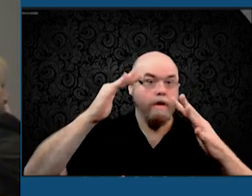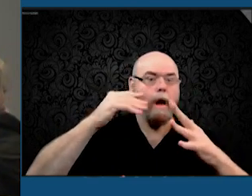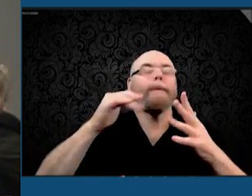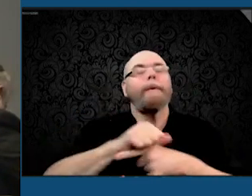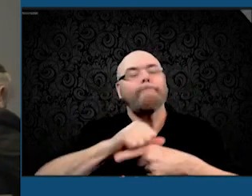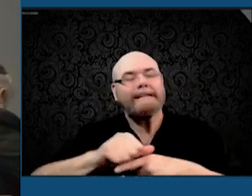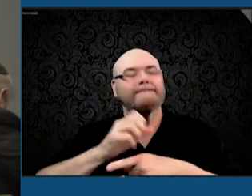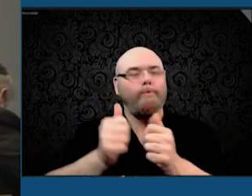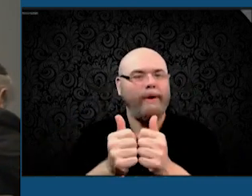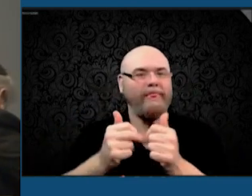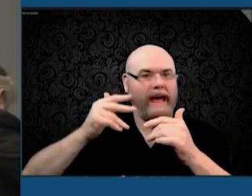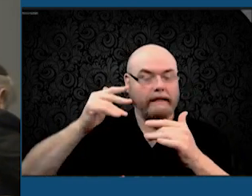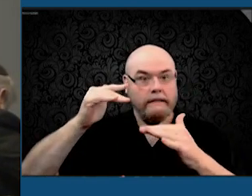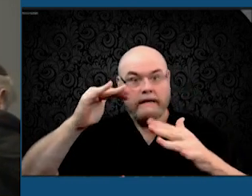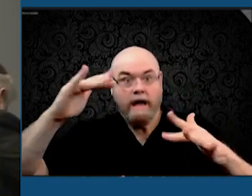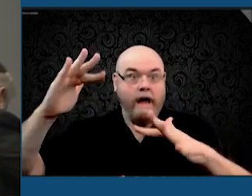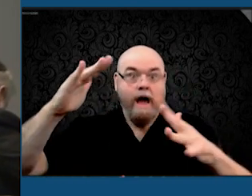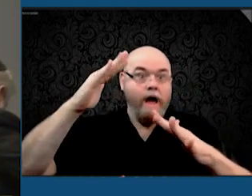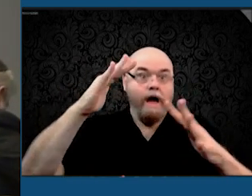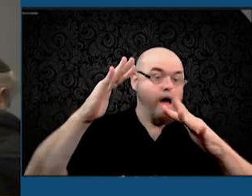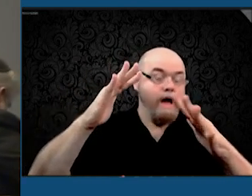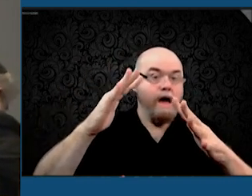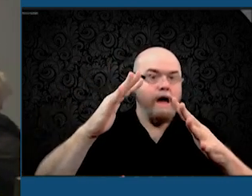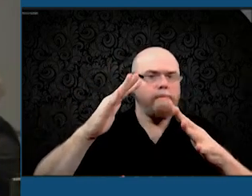still, just being.